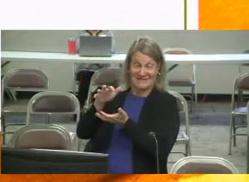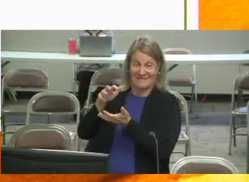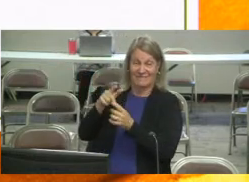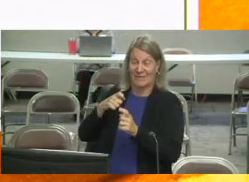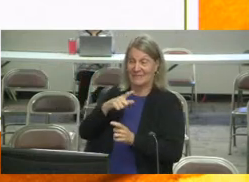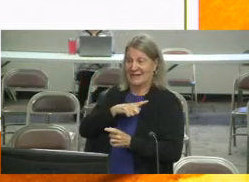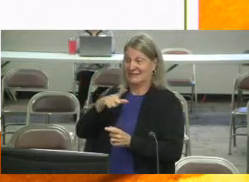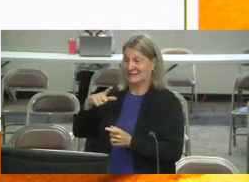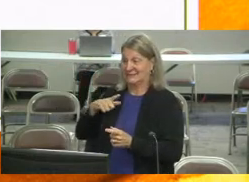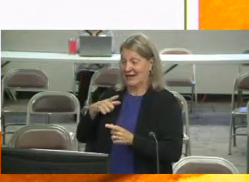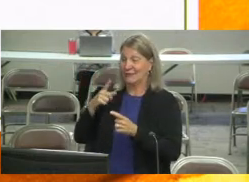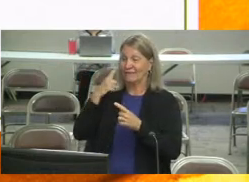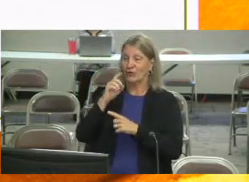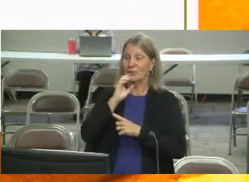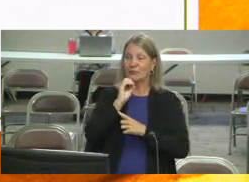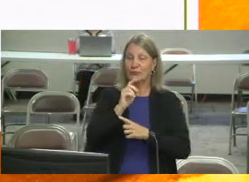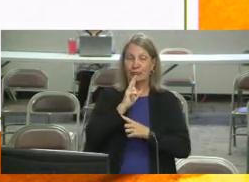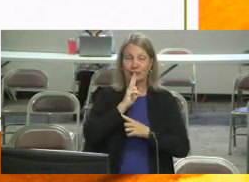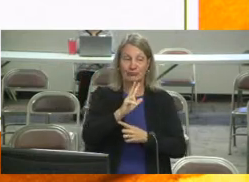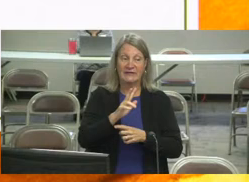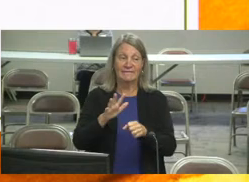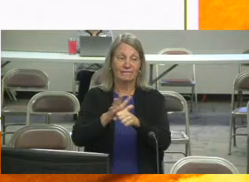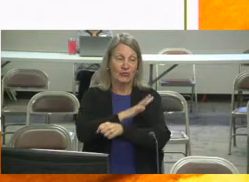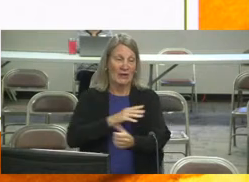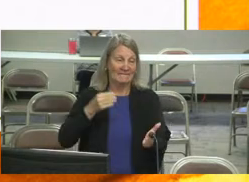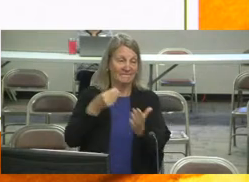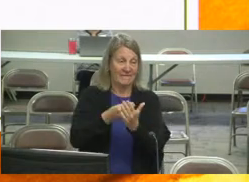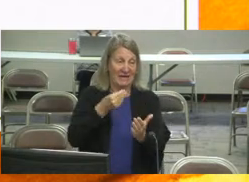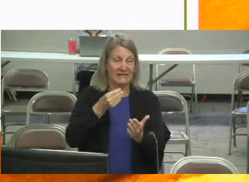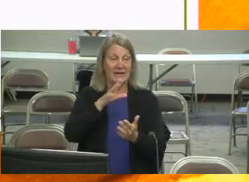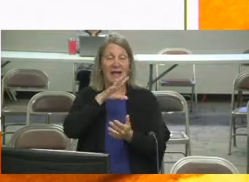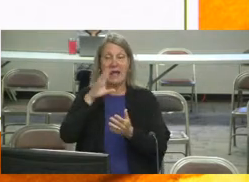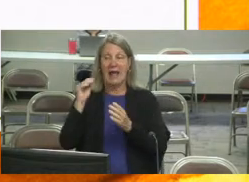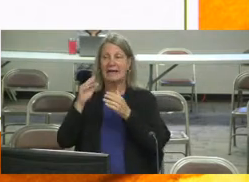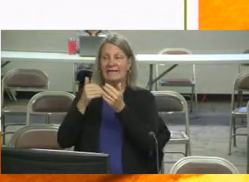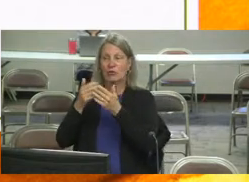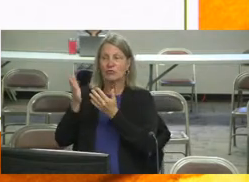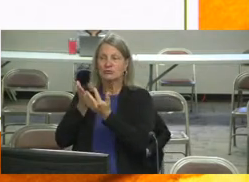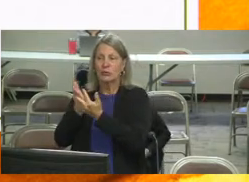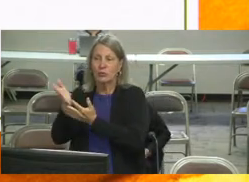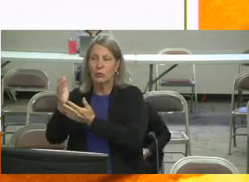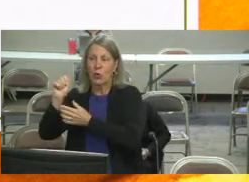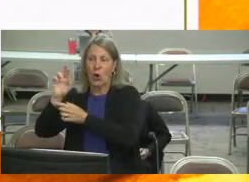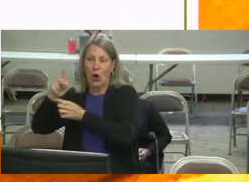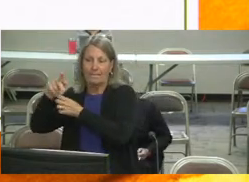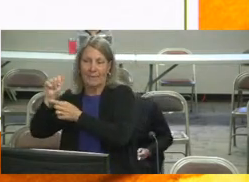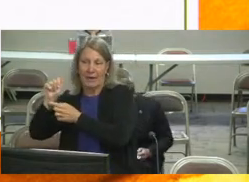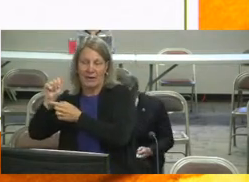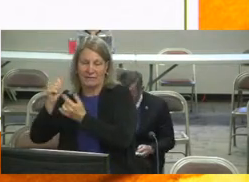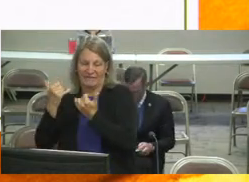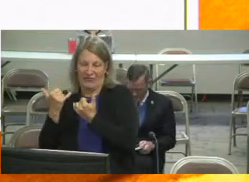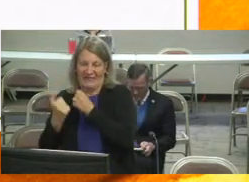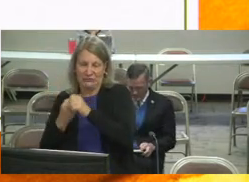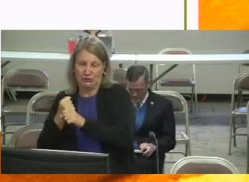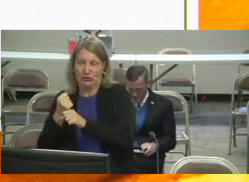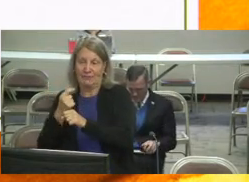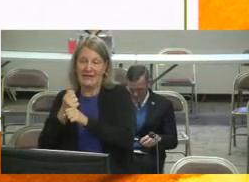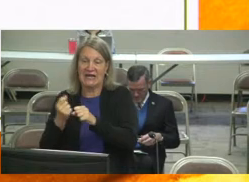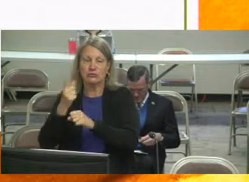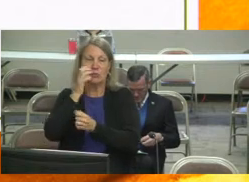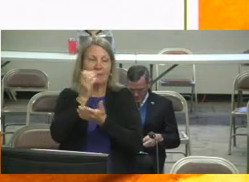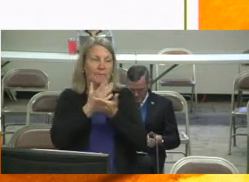with the sgf funds that we received from the legislature for birth to three they fully funded birth to three services